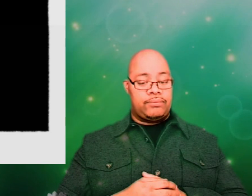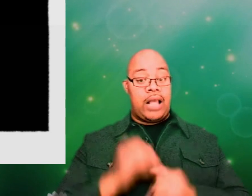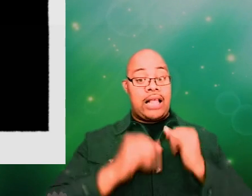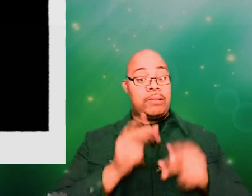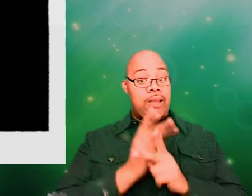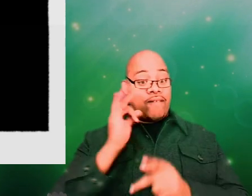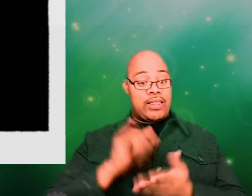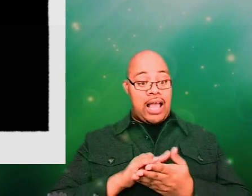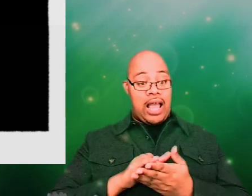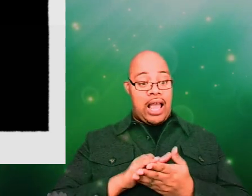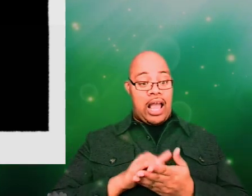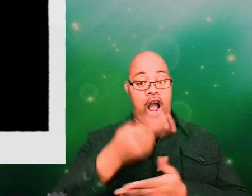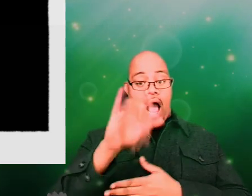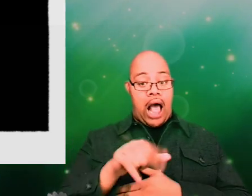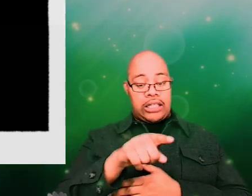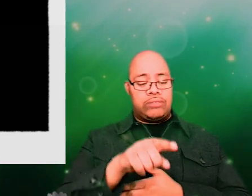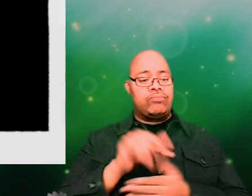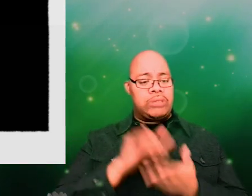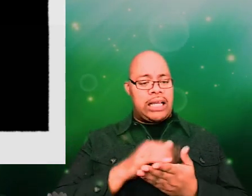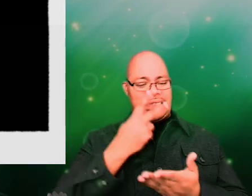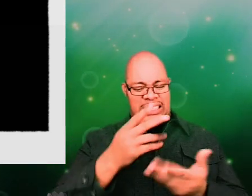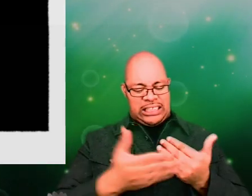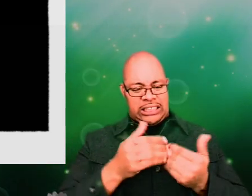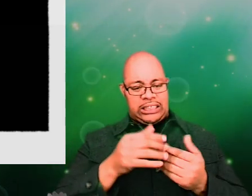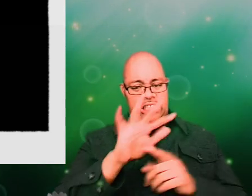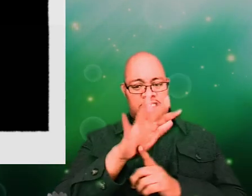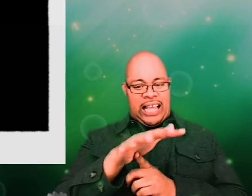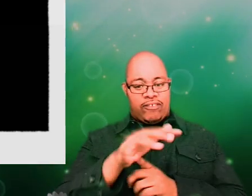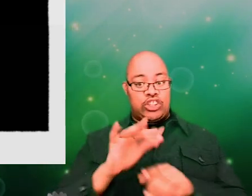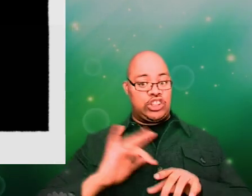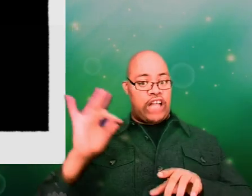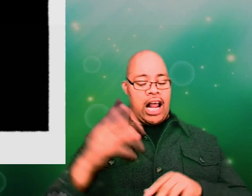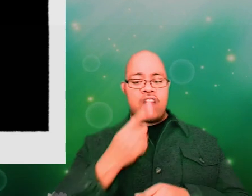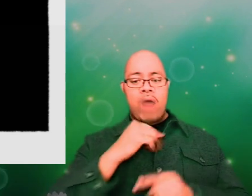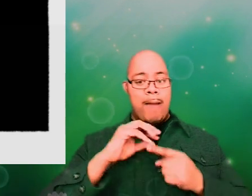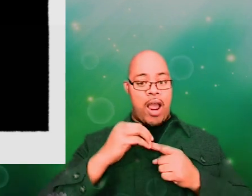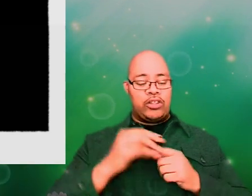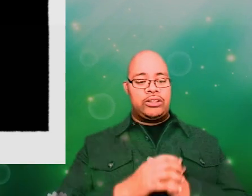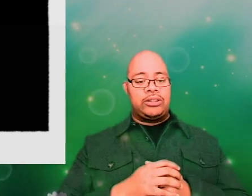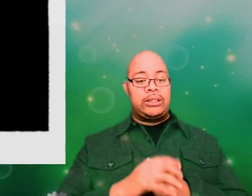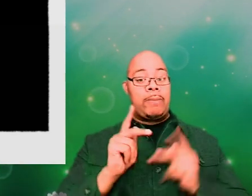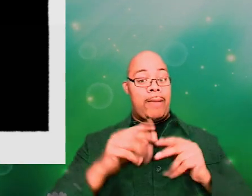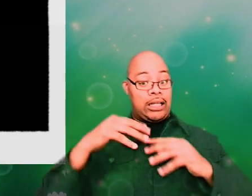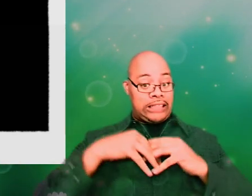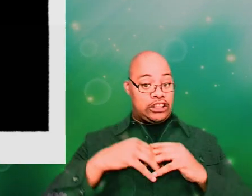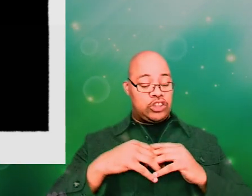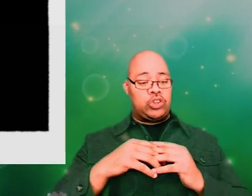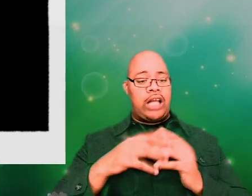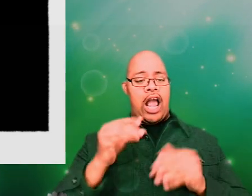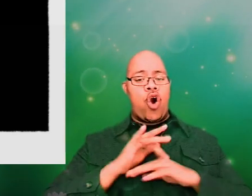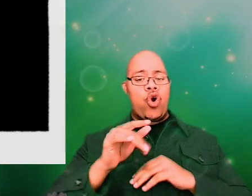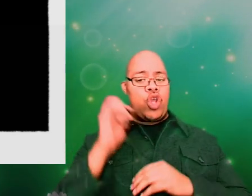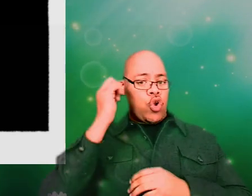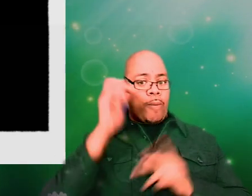the yaupon holly. Recognizable with its small shiny leaves and bright red berries, indigenous people and early European